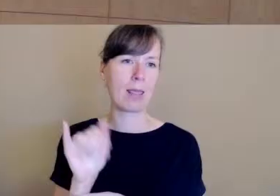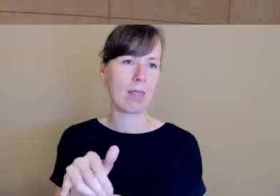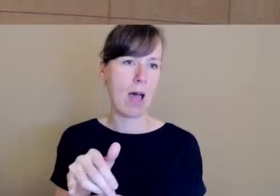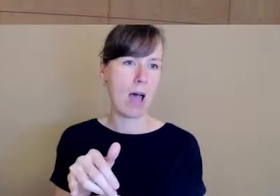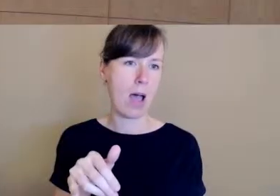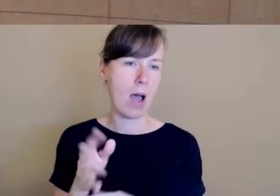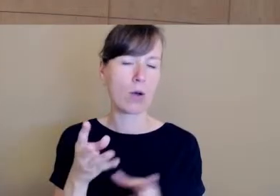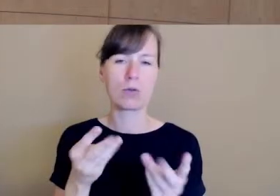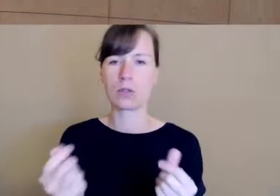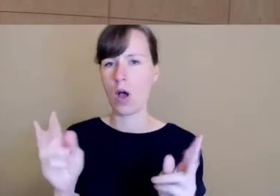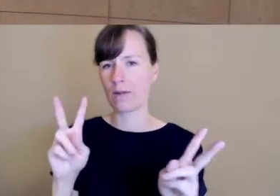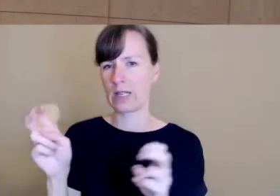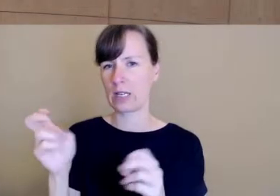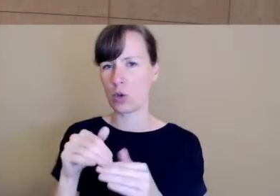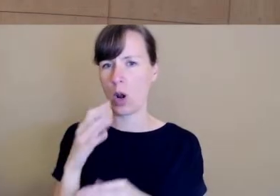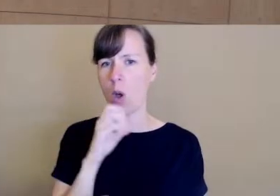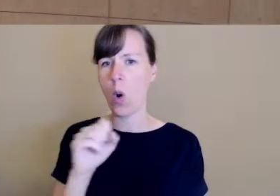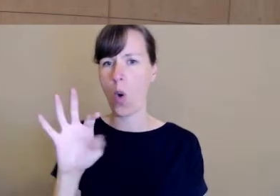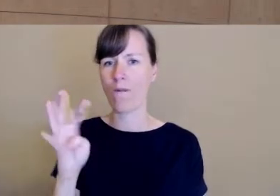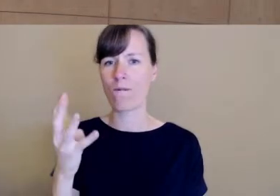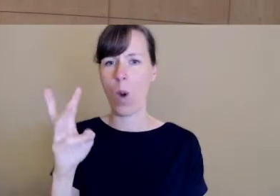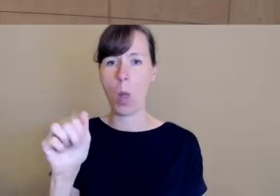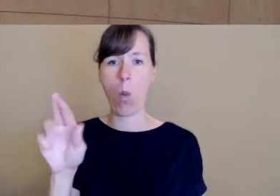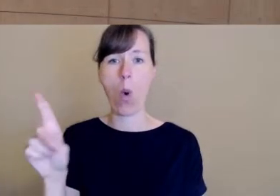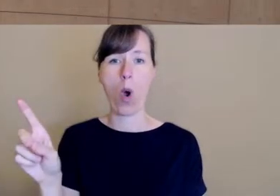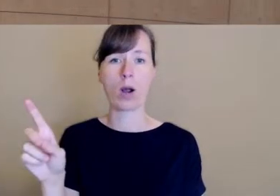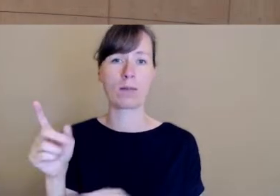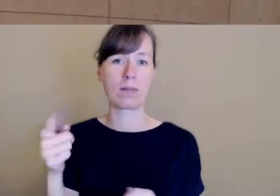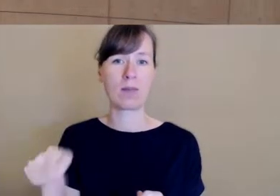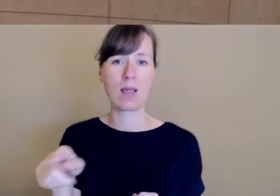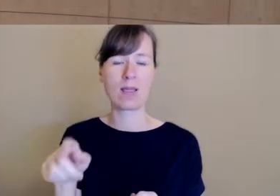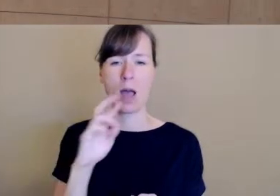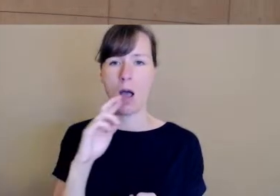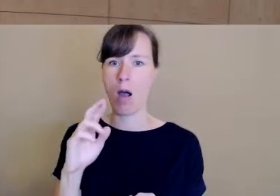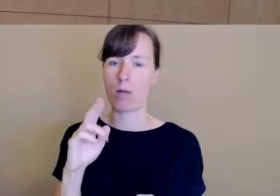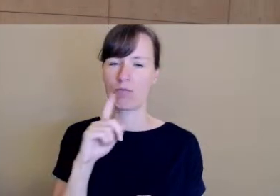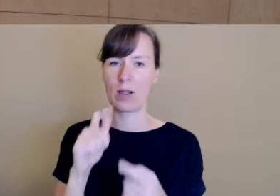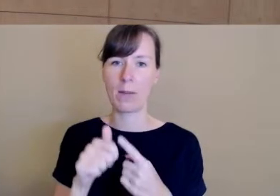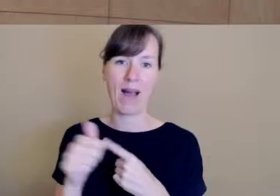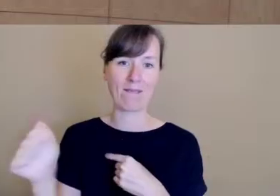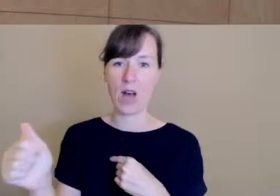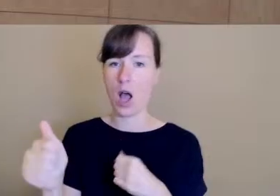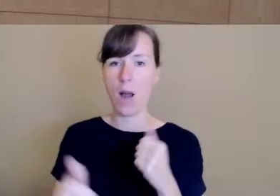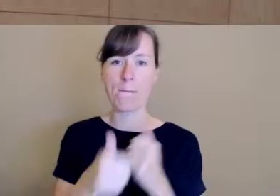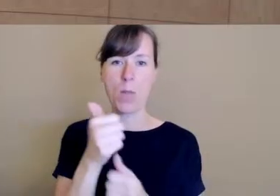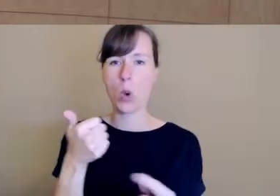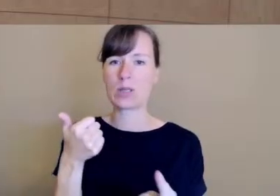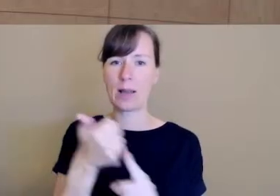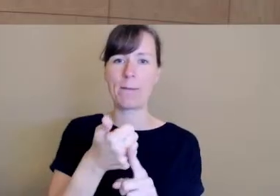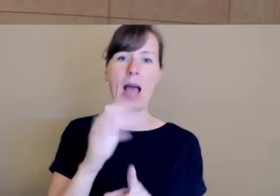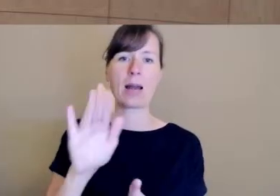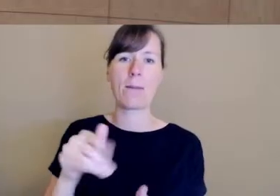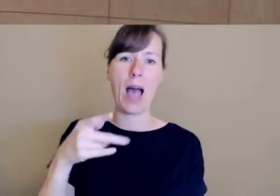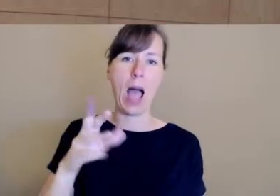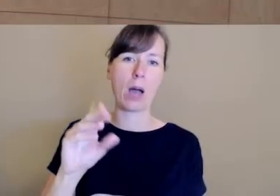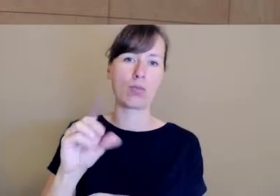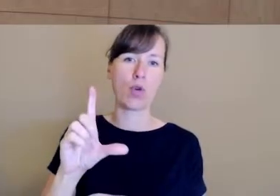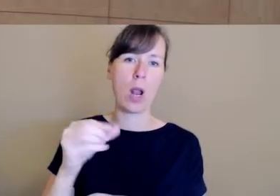addresses issues in the Old Fourth Ward, since they are by far the most impacted by the Prologis